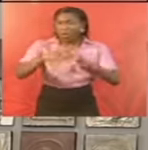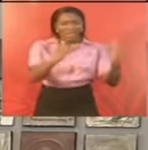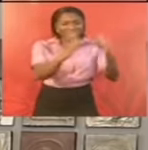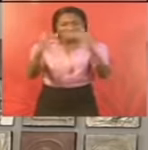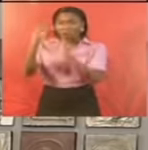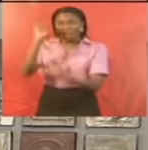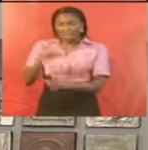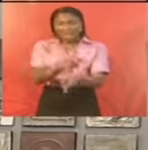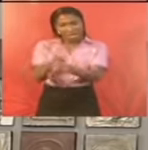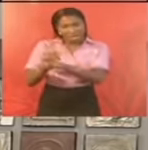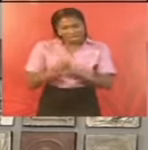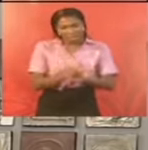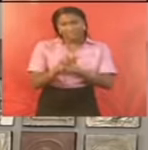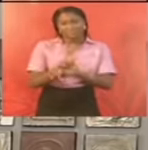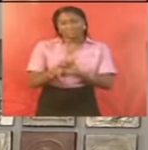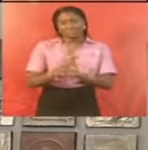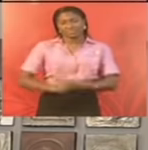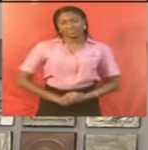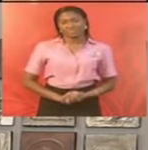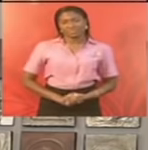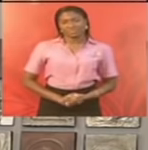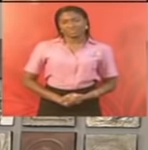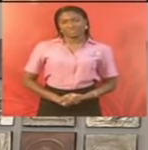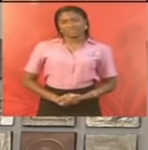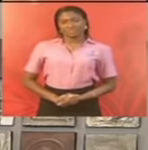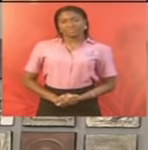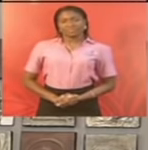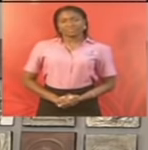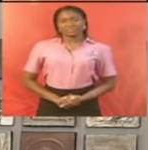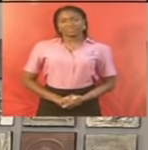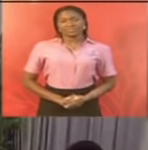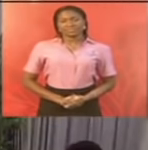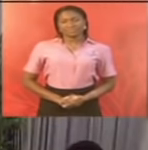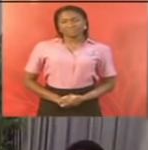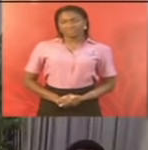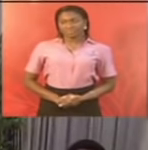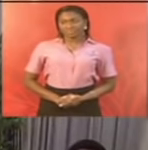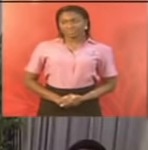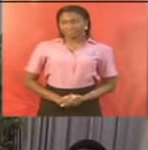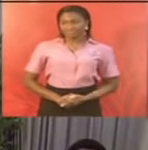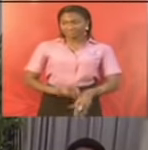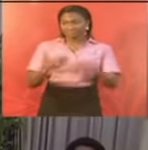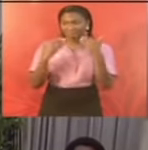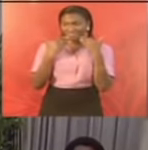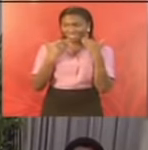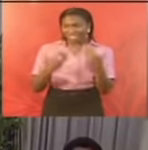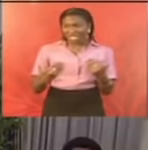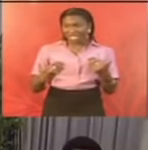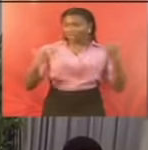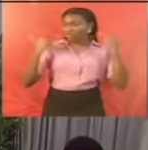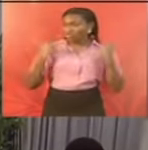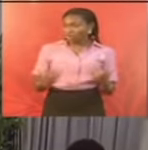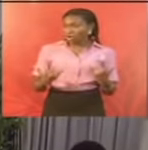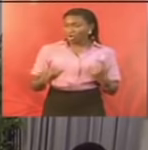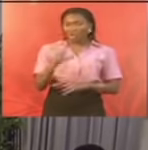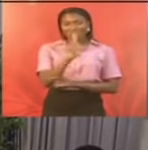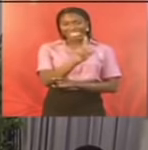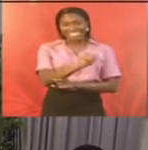So that's the if not, why not, with regard to your second answer. Ms. Alcantara. Thank you, Dr. Hines. And now,